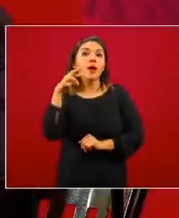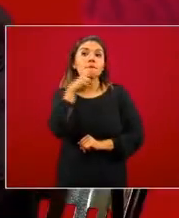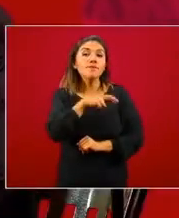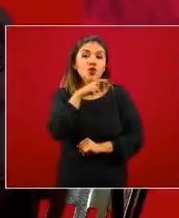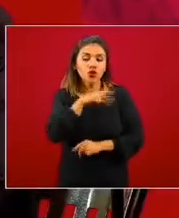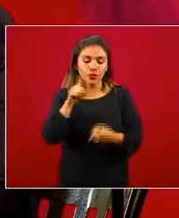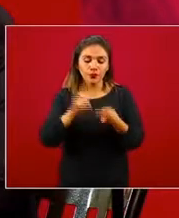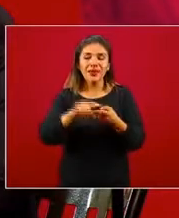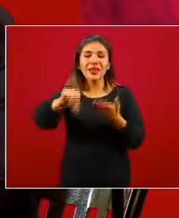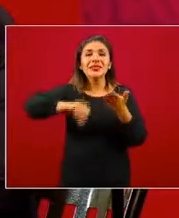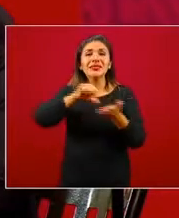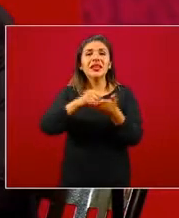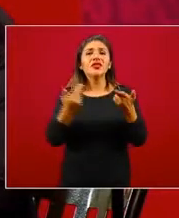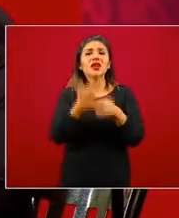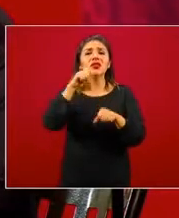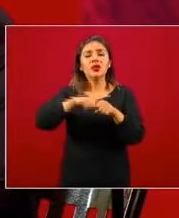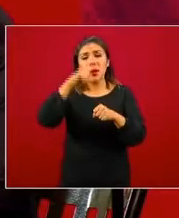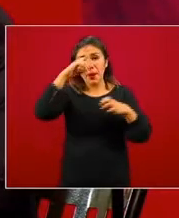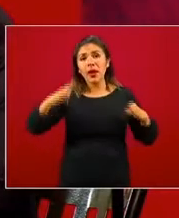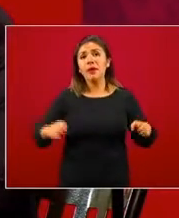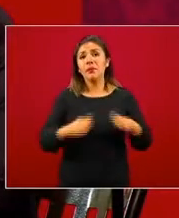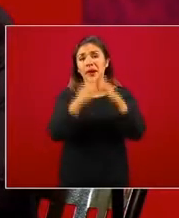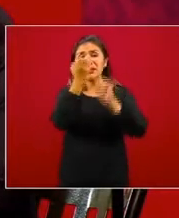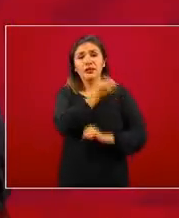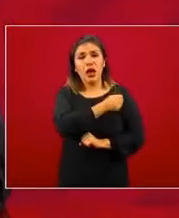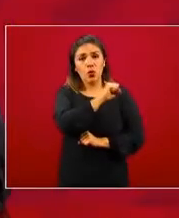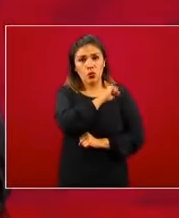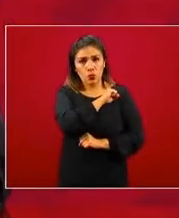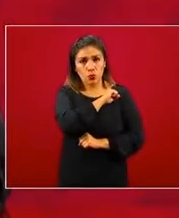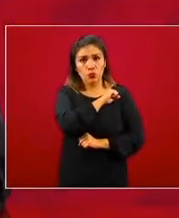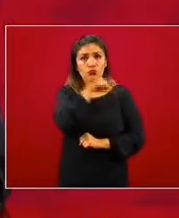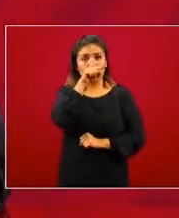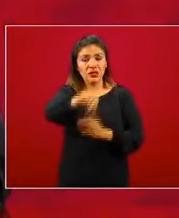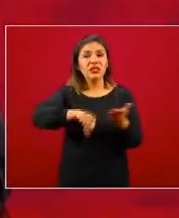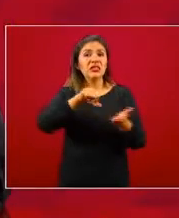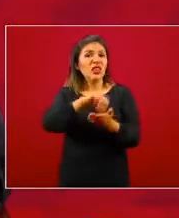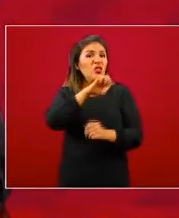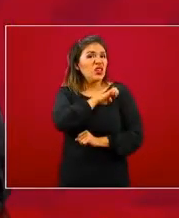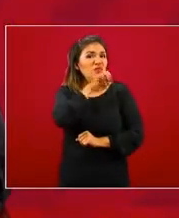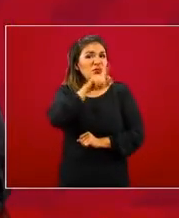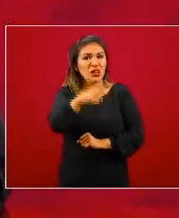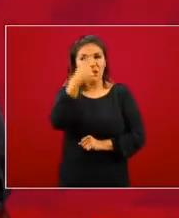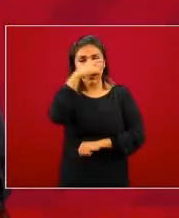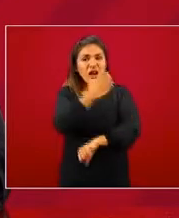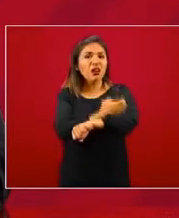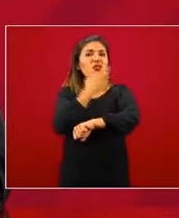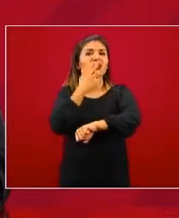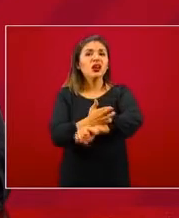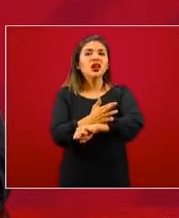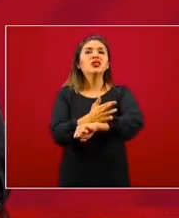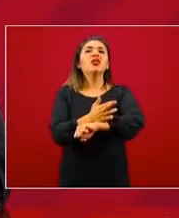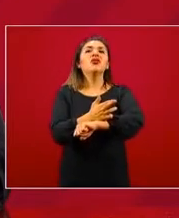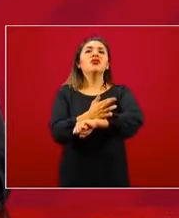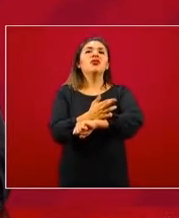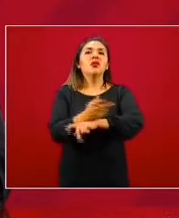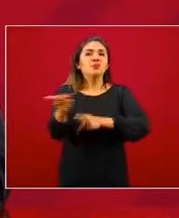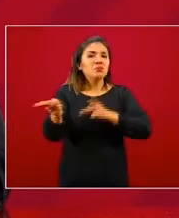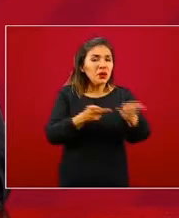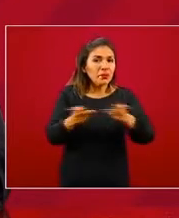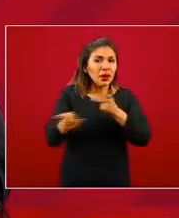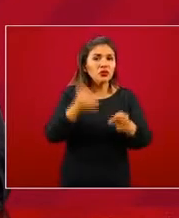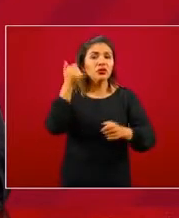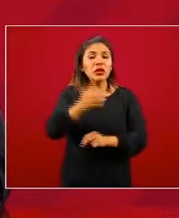be stepping into gear. The Health Emergency Center, that's going to be a specialized center